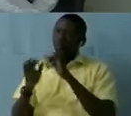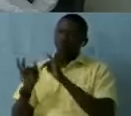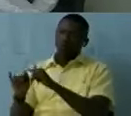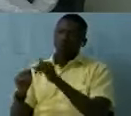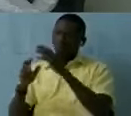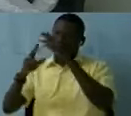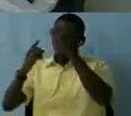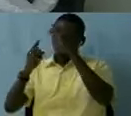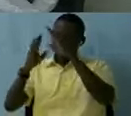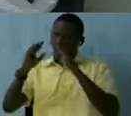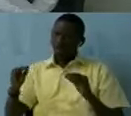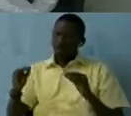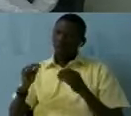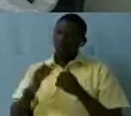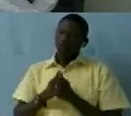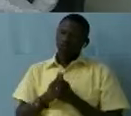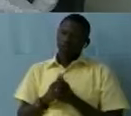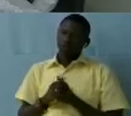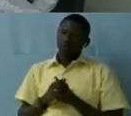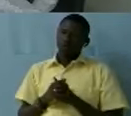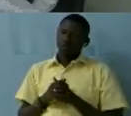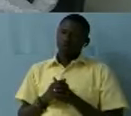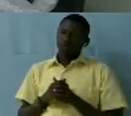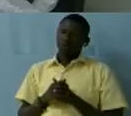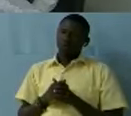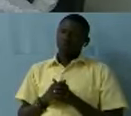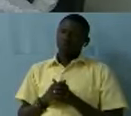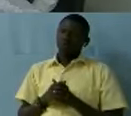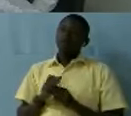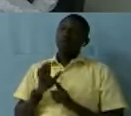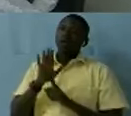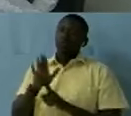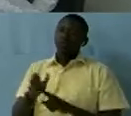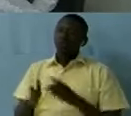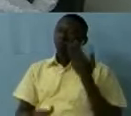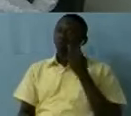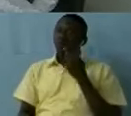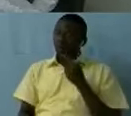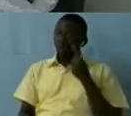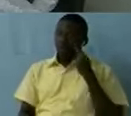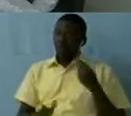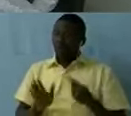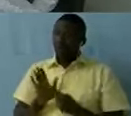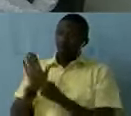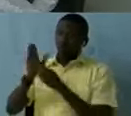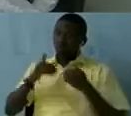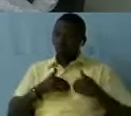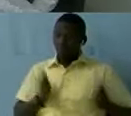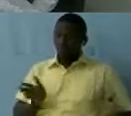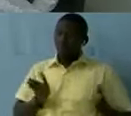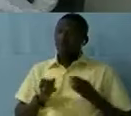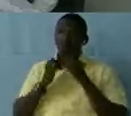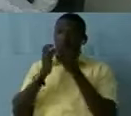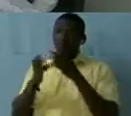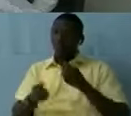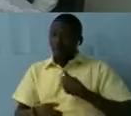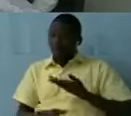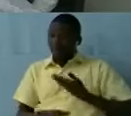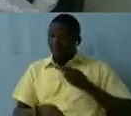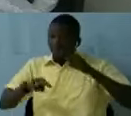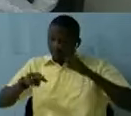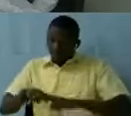yo kabri ngam faaw itandi ko ñine be kéru when I came out in the open and declared